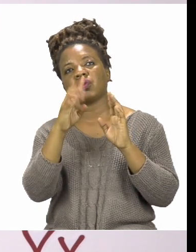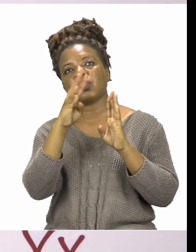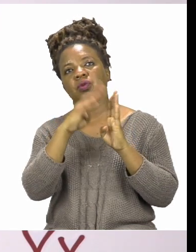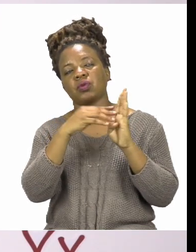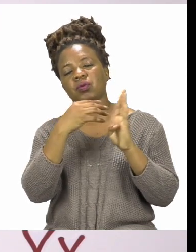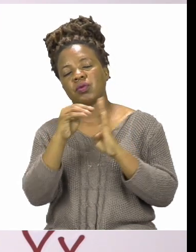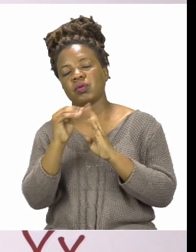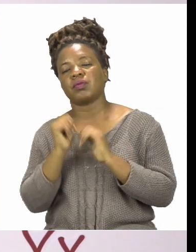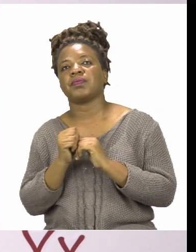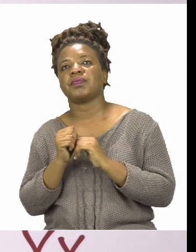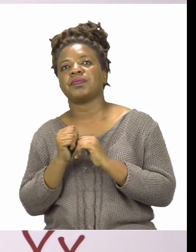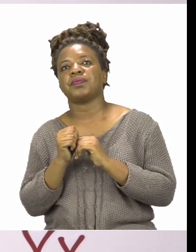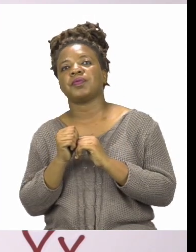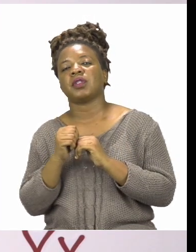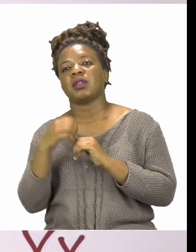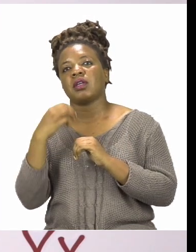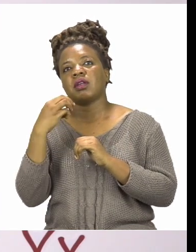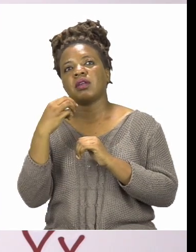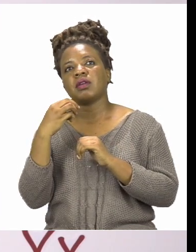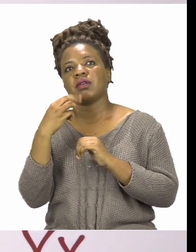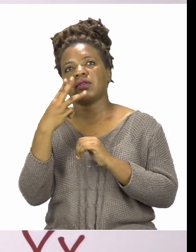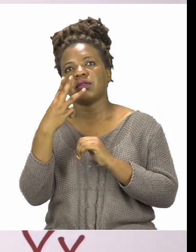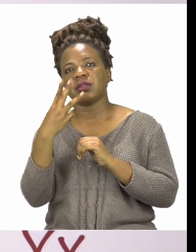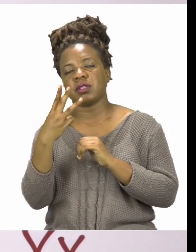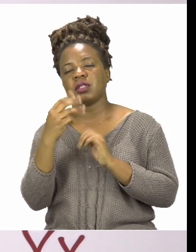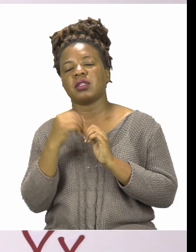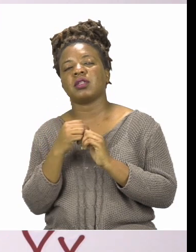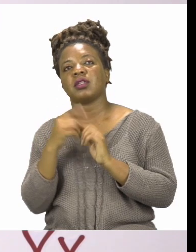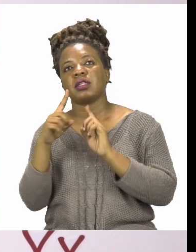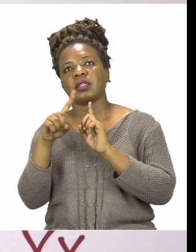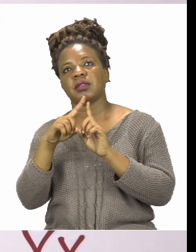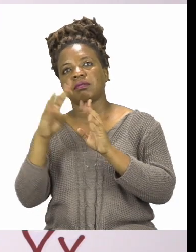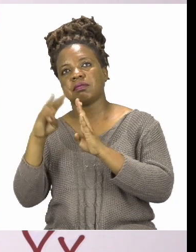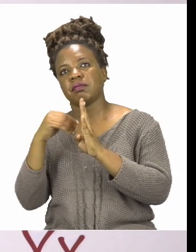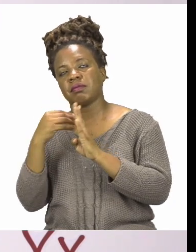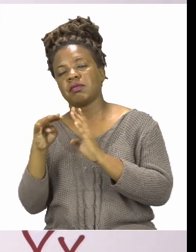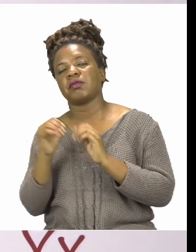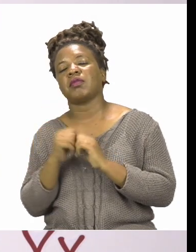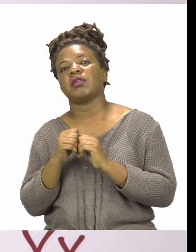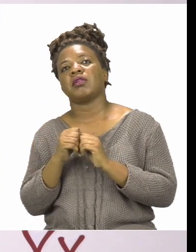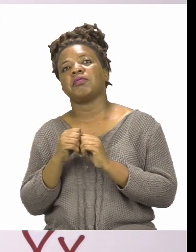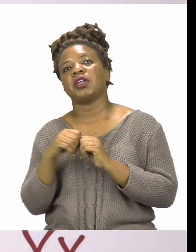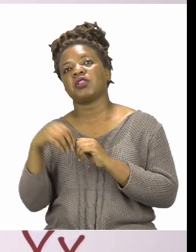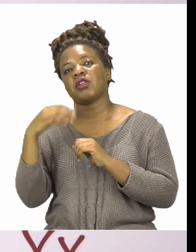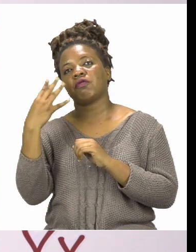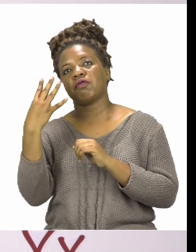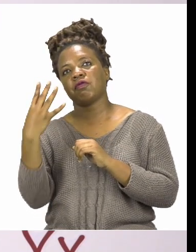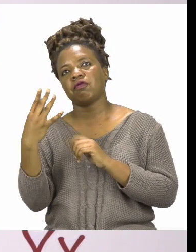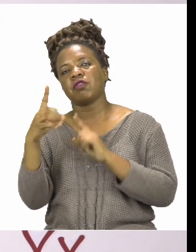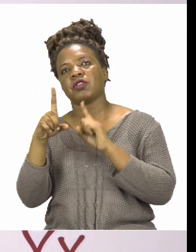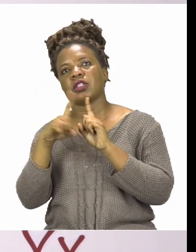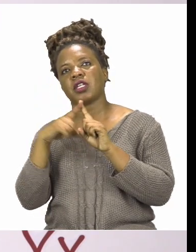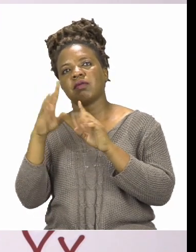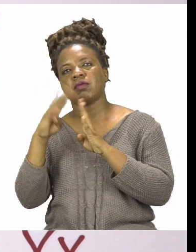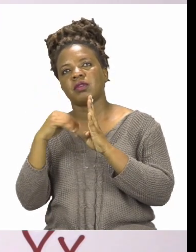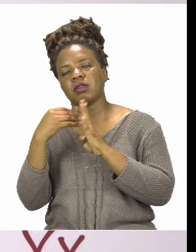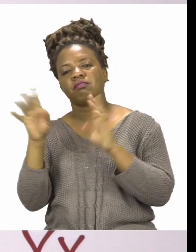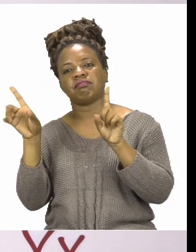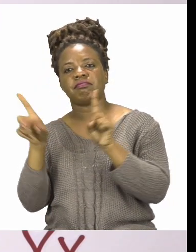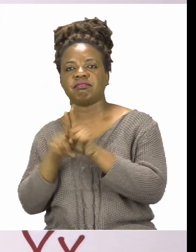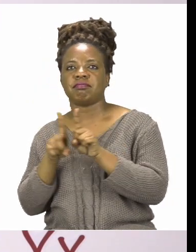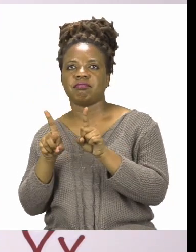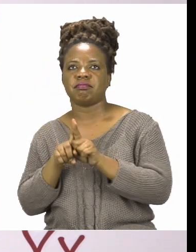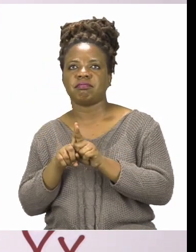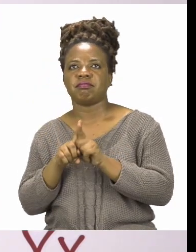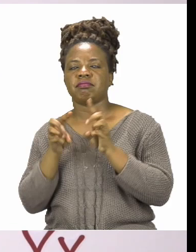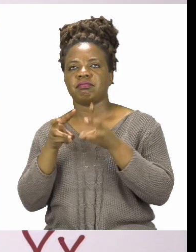do it on a smaller piece of paper or a scrap paper so that you know you'll get your answers correct.